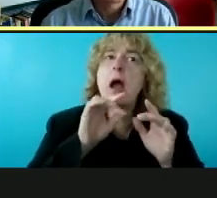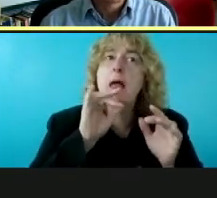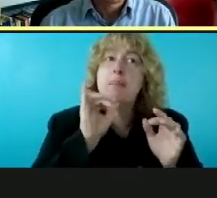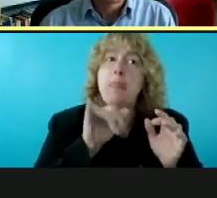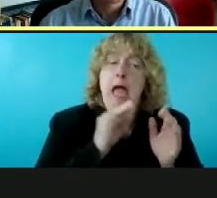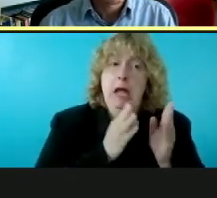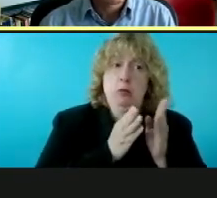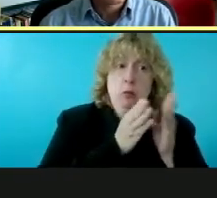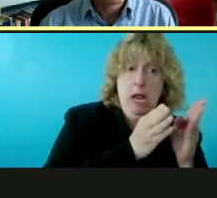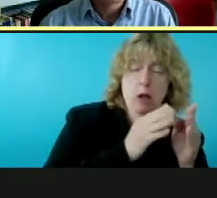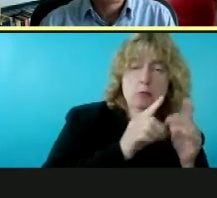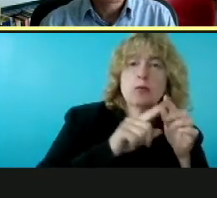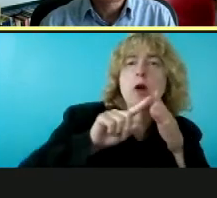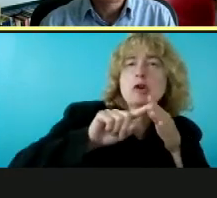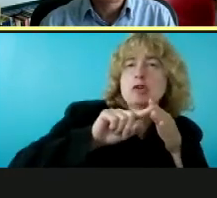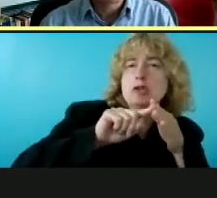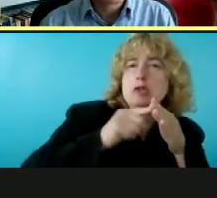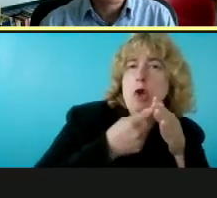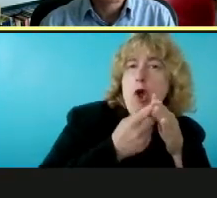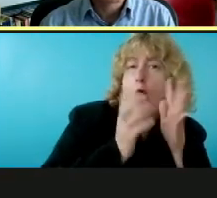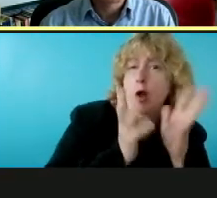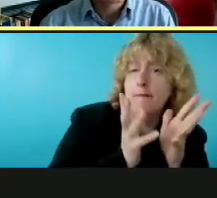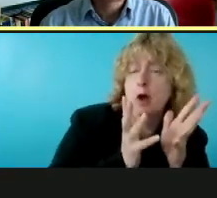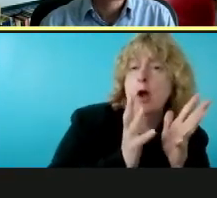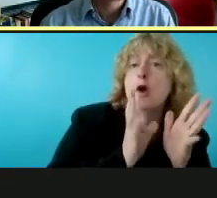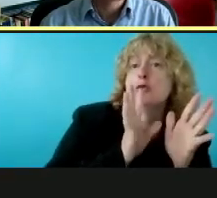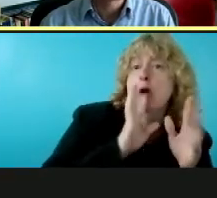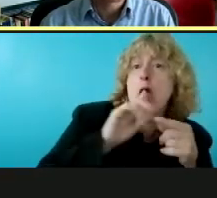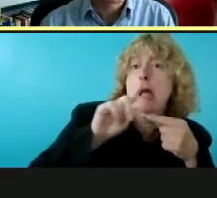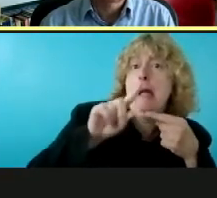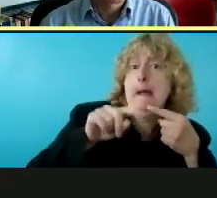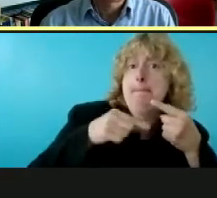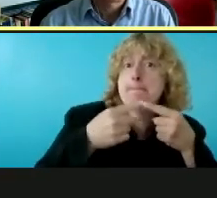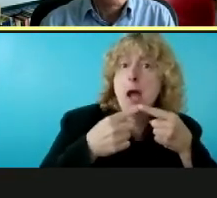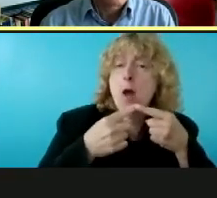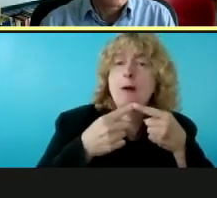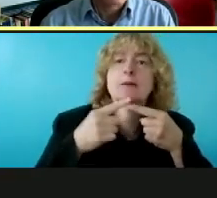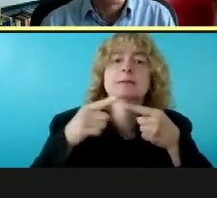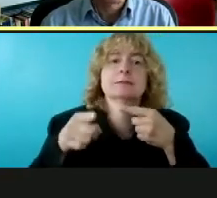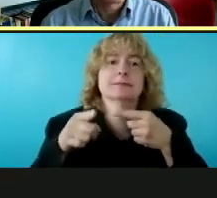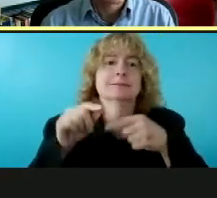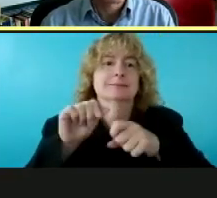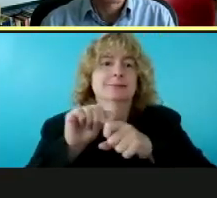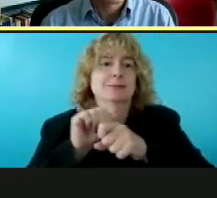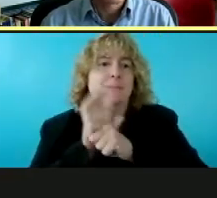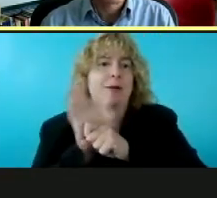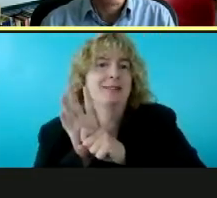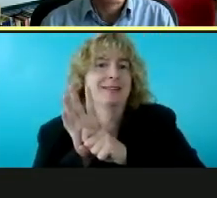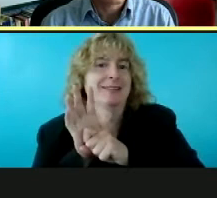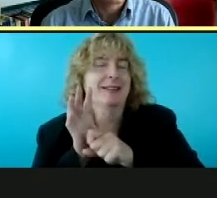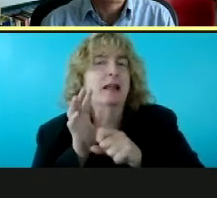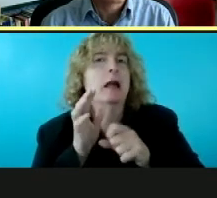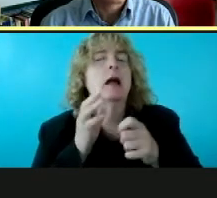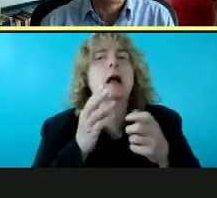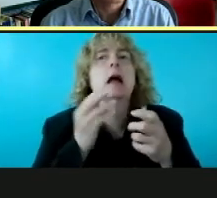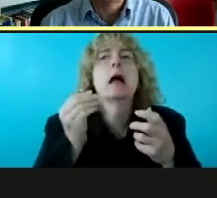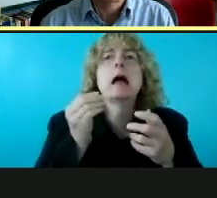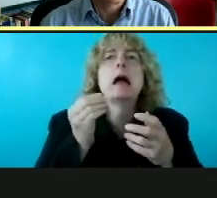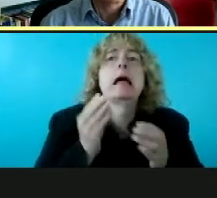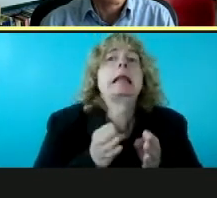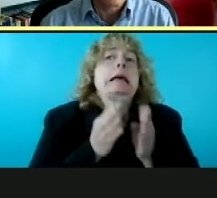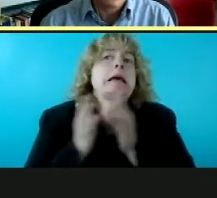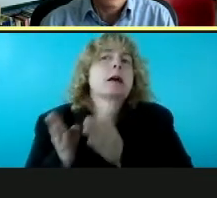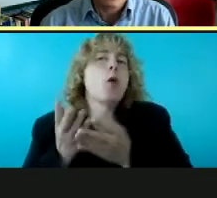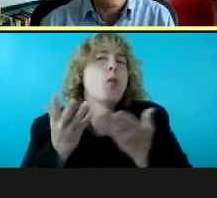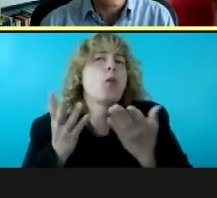vaccine. And then we built specific scenarios around some of the common concerns about the vaccine, such as it was